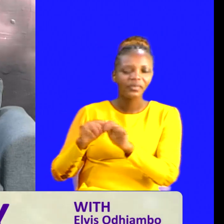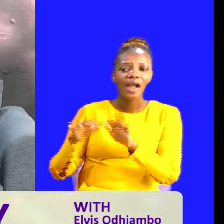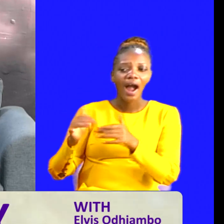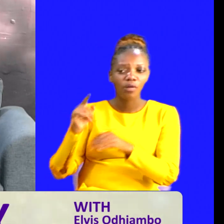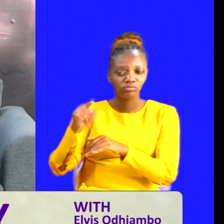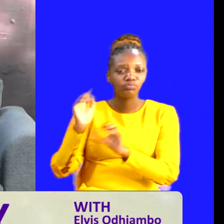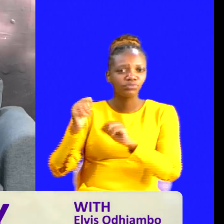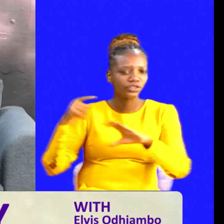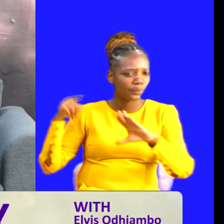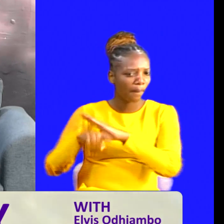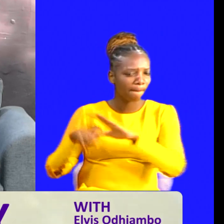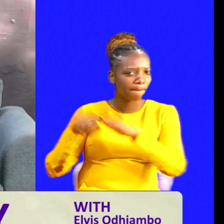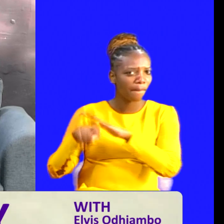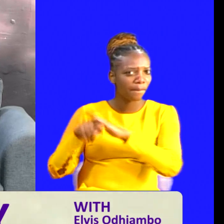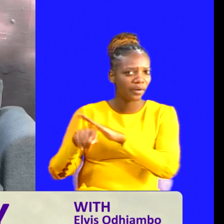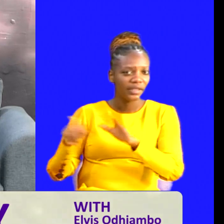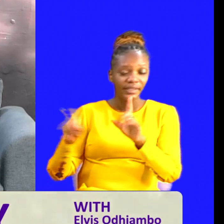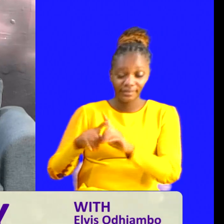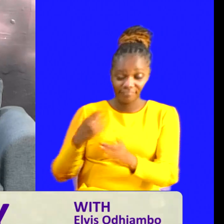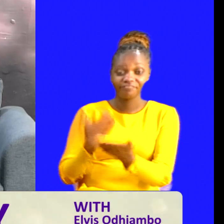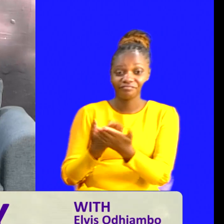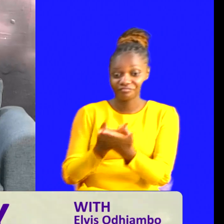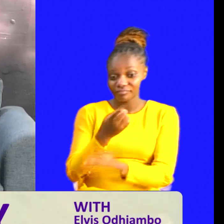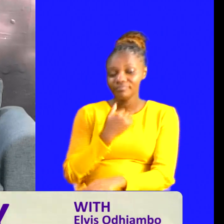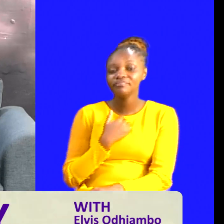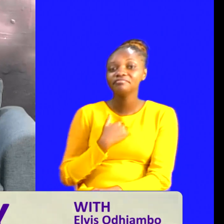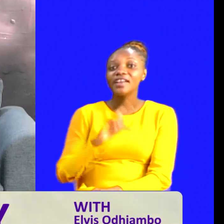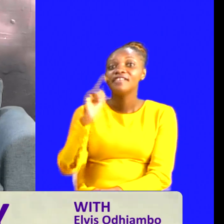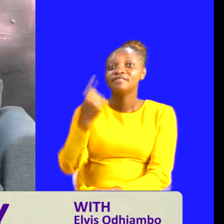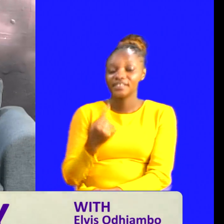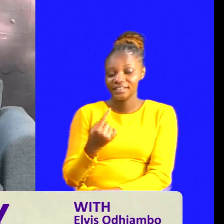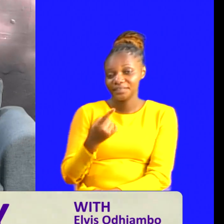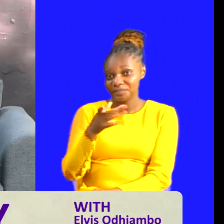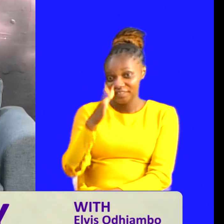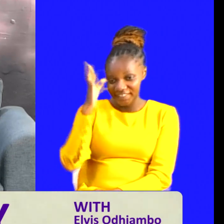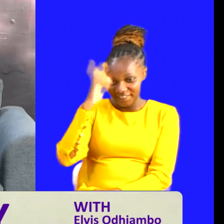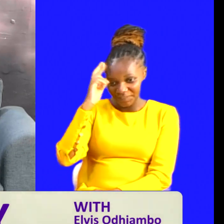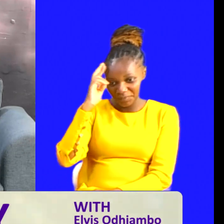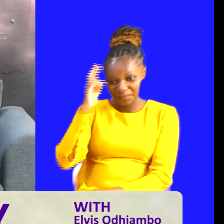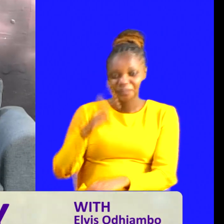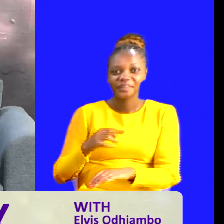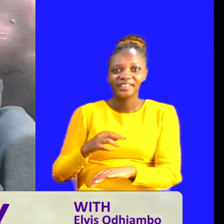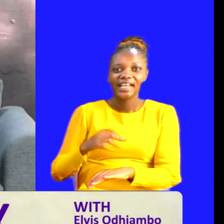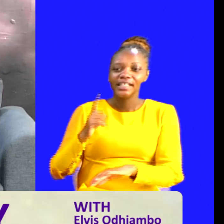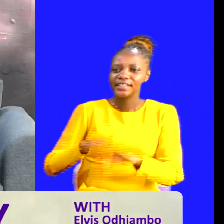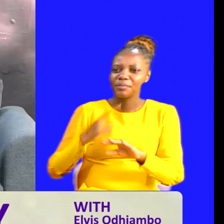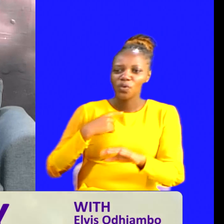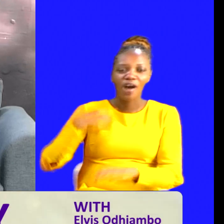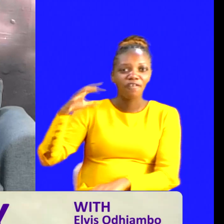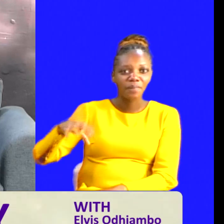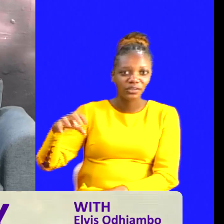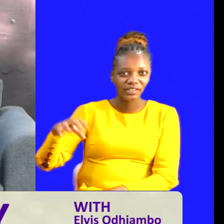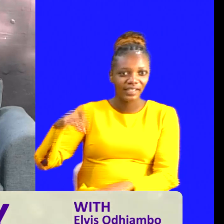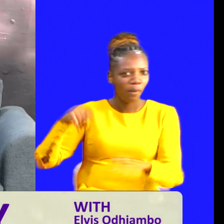scoring game, and it was quite evident. First of all, of course, when we also talk about when it comes to a penalty, scoring when